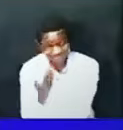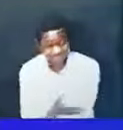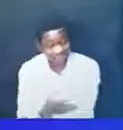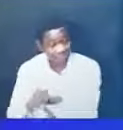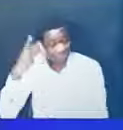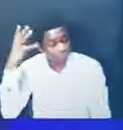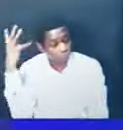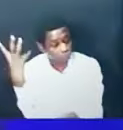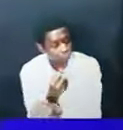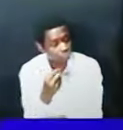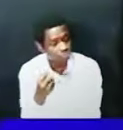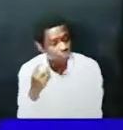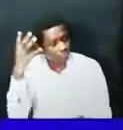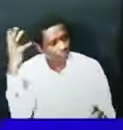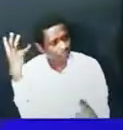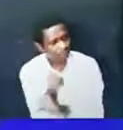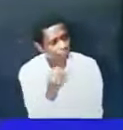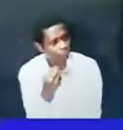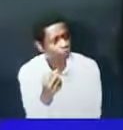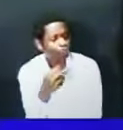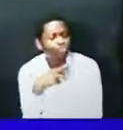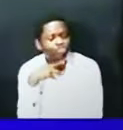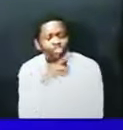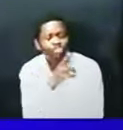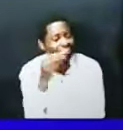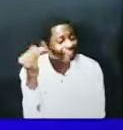eventually the child will be born.